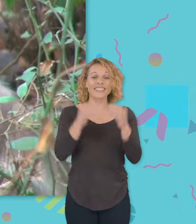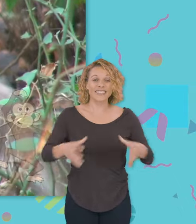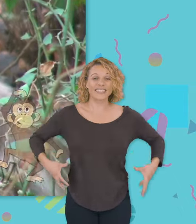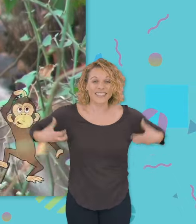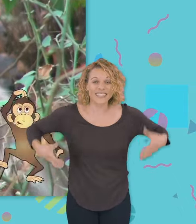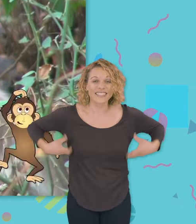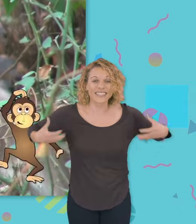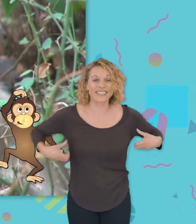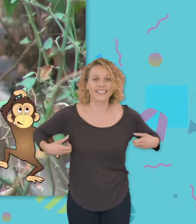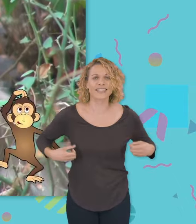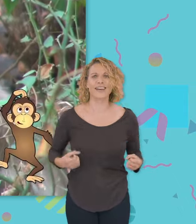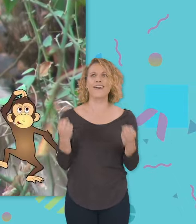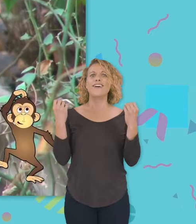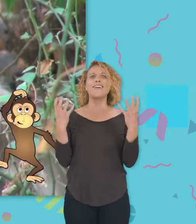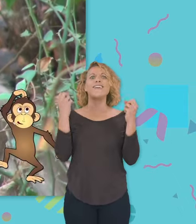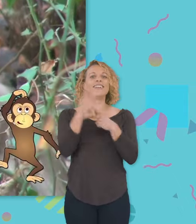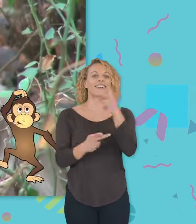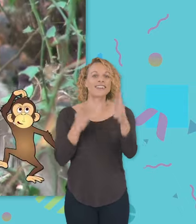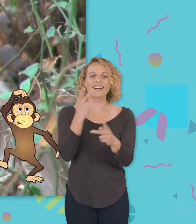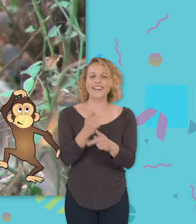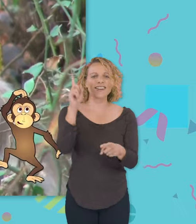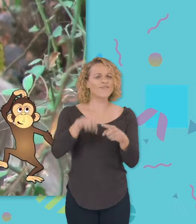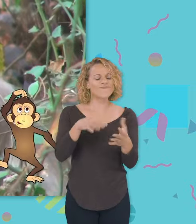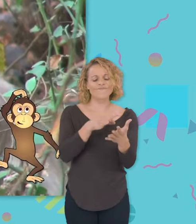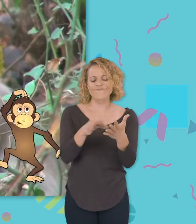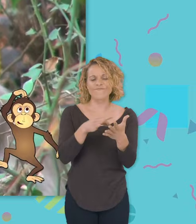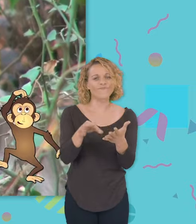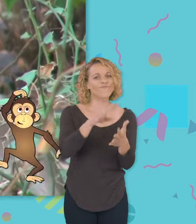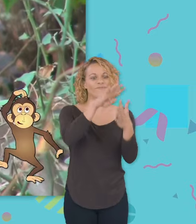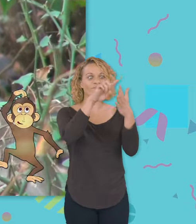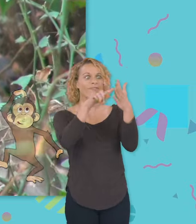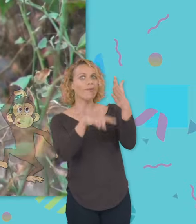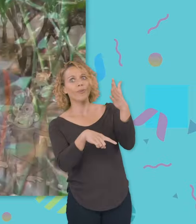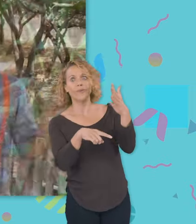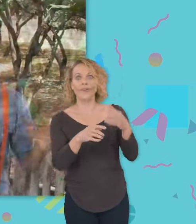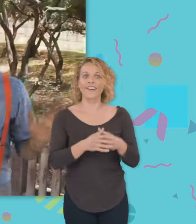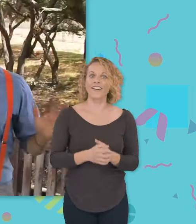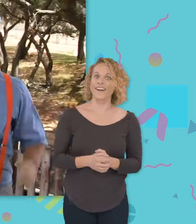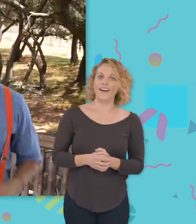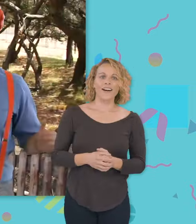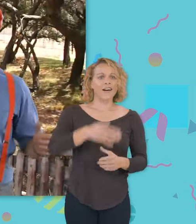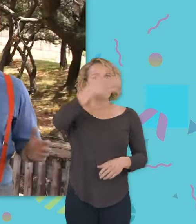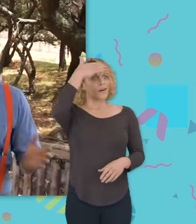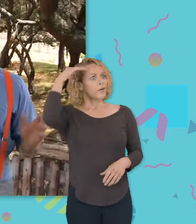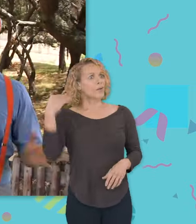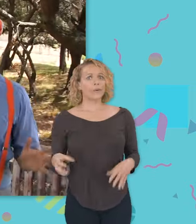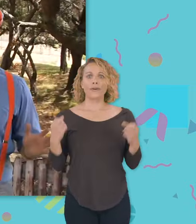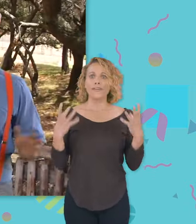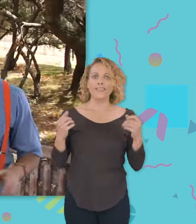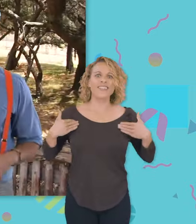more monkeys, so many kinds, I can't count them all. Geez, there's so